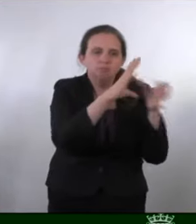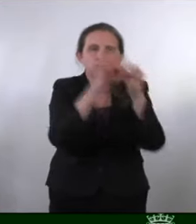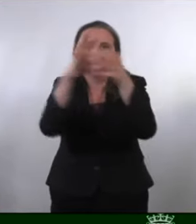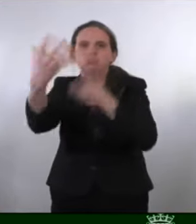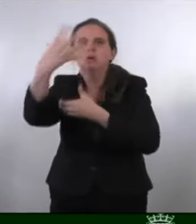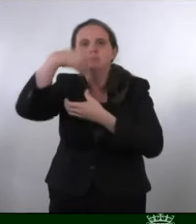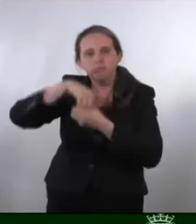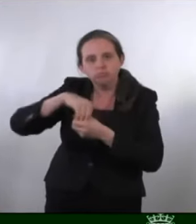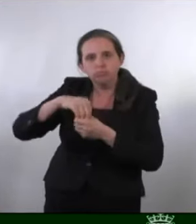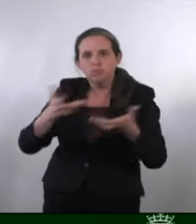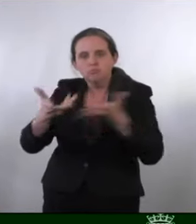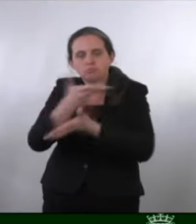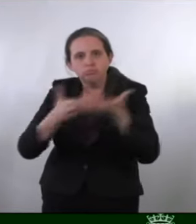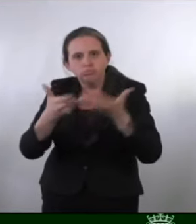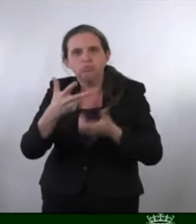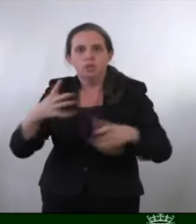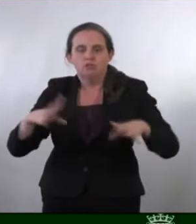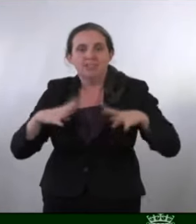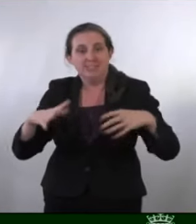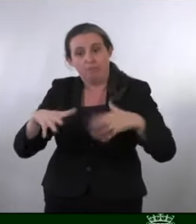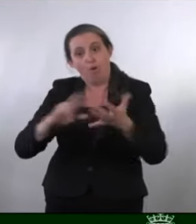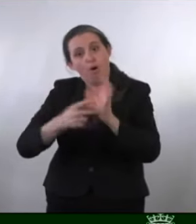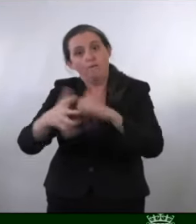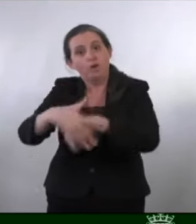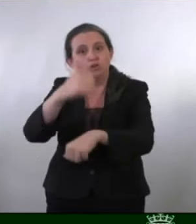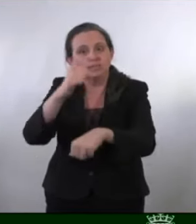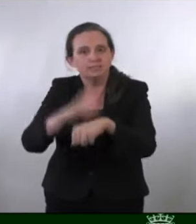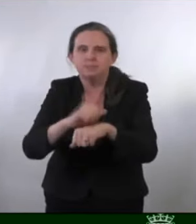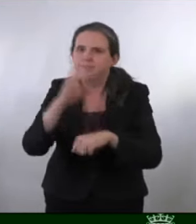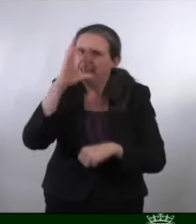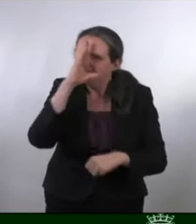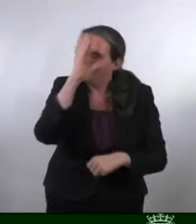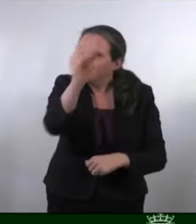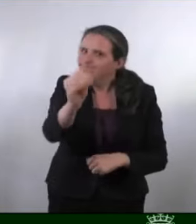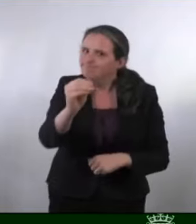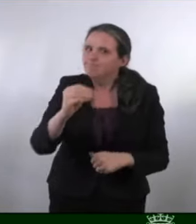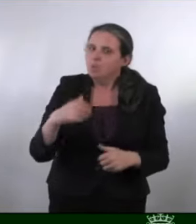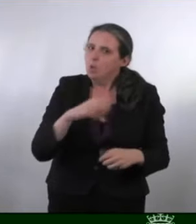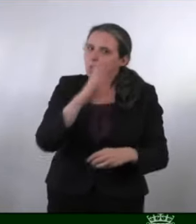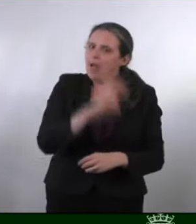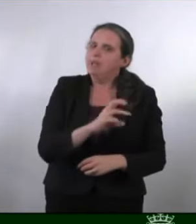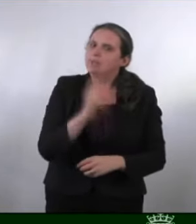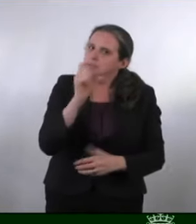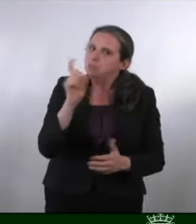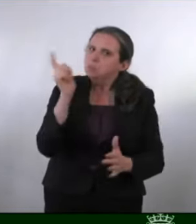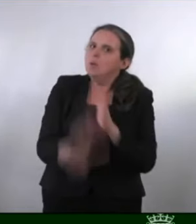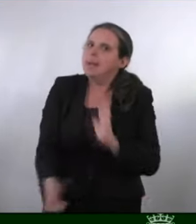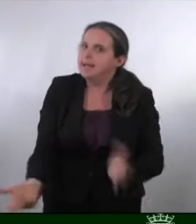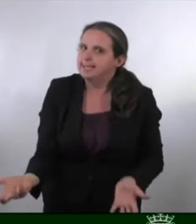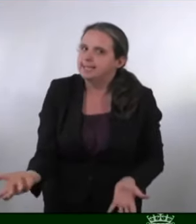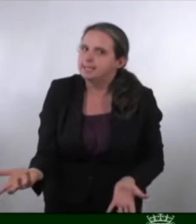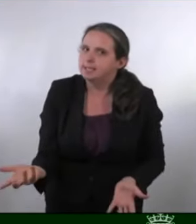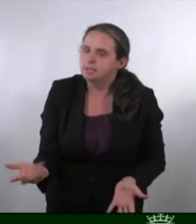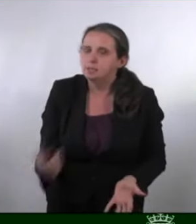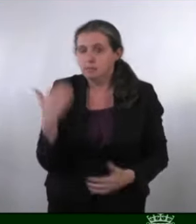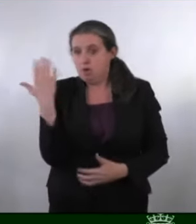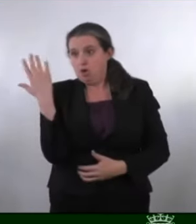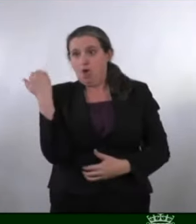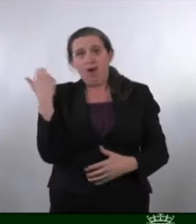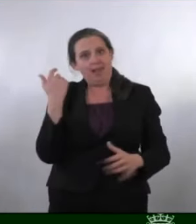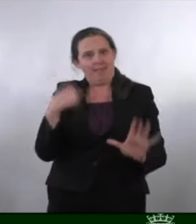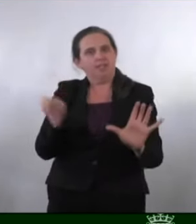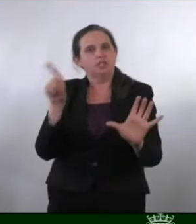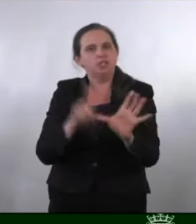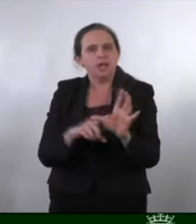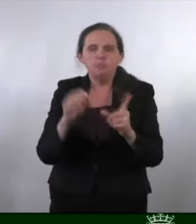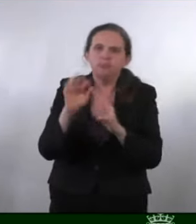in Wales, and they have had enough. The Prime Minister may also remember that earlier this year, he told the House that he would passport money for Welsh councils like mine in